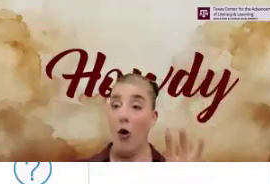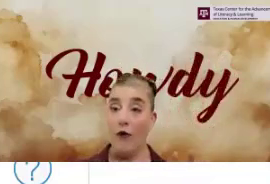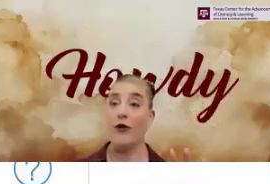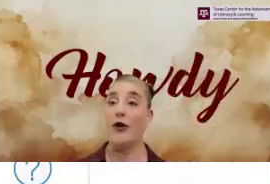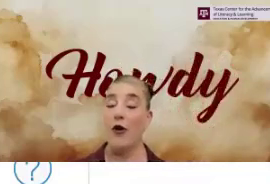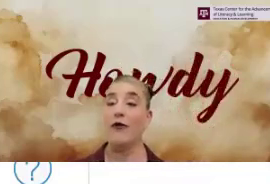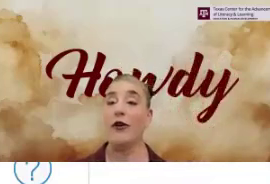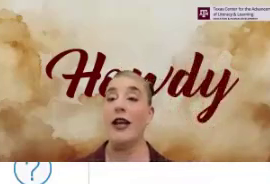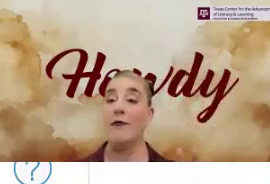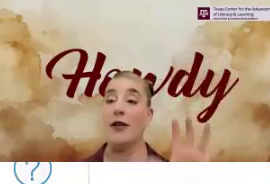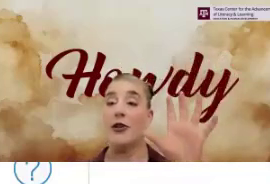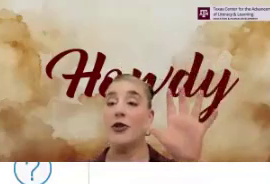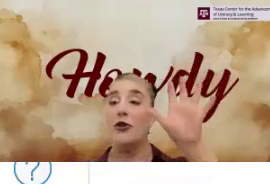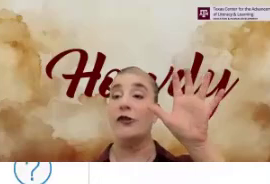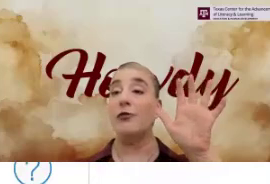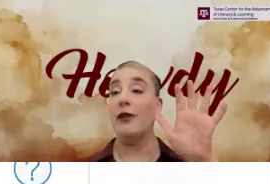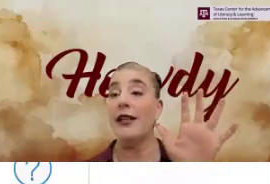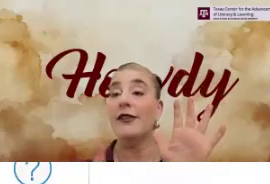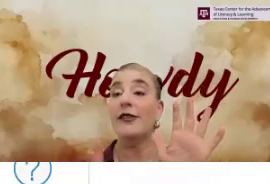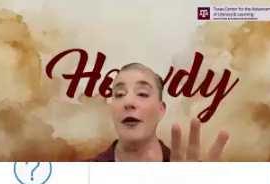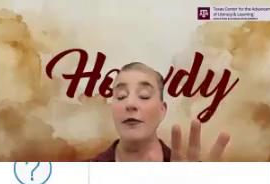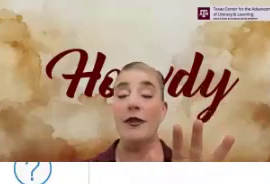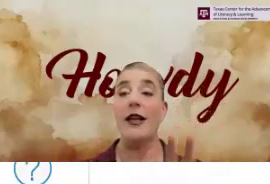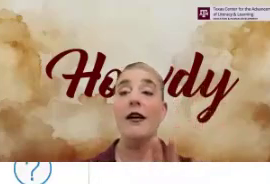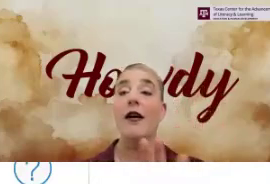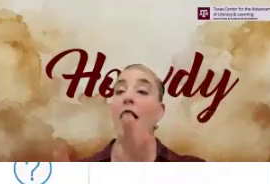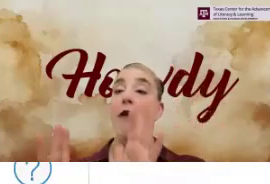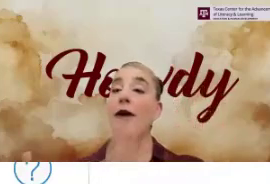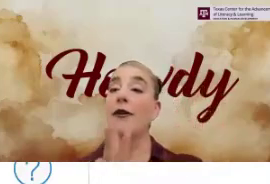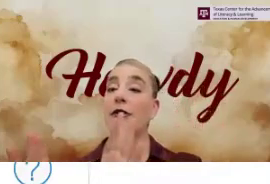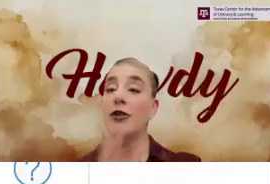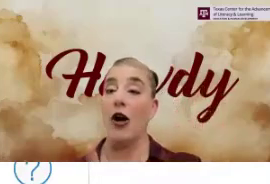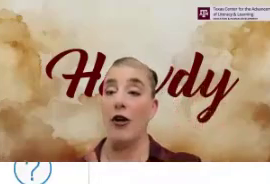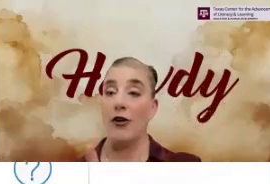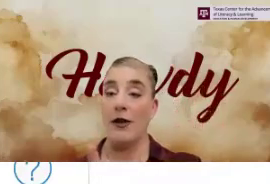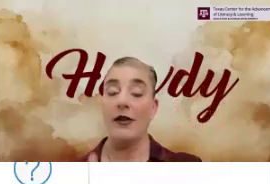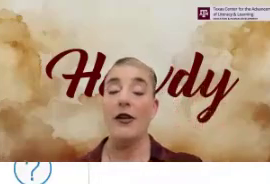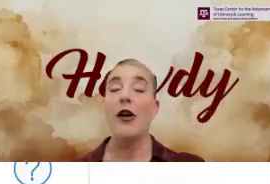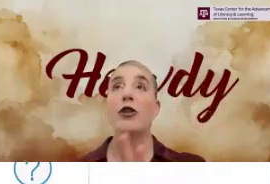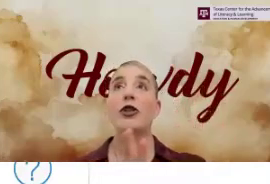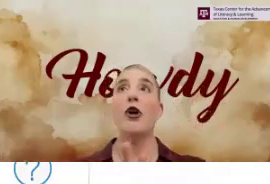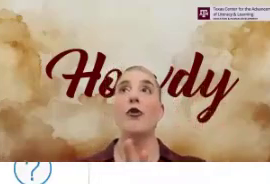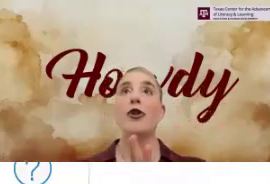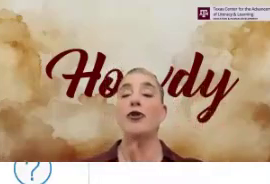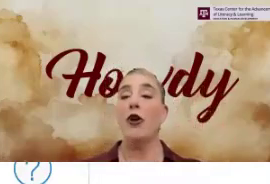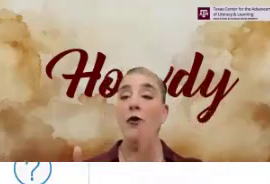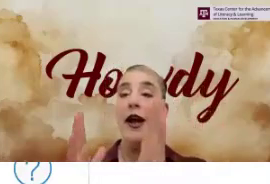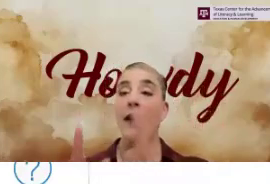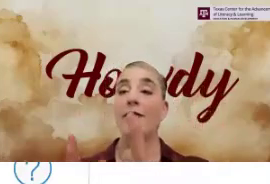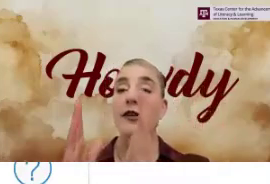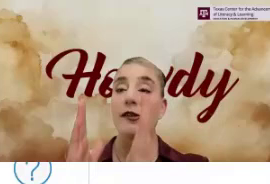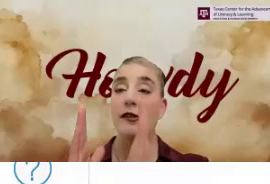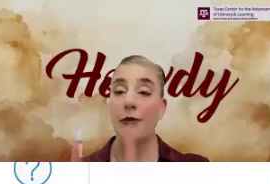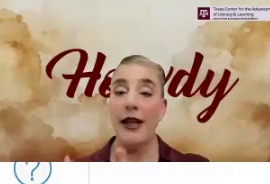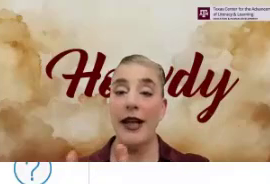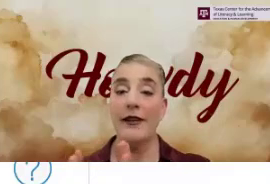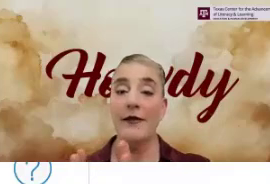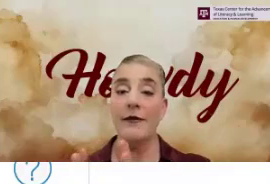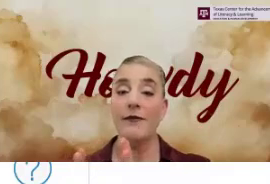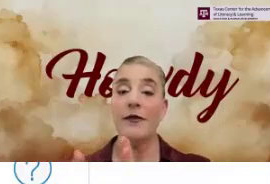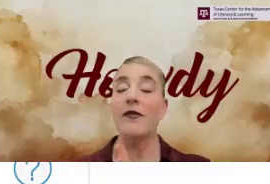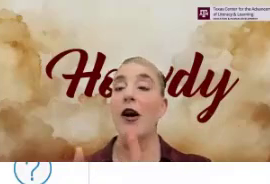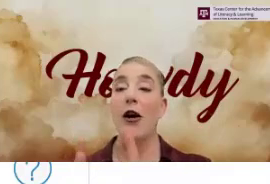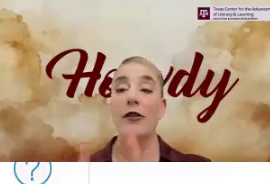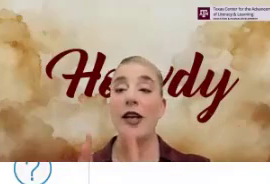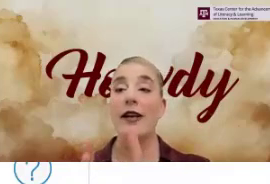documents over and over again because you're explaining something about the document. So you don't have to